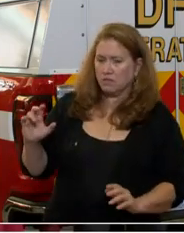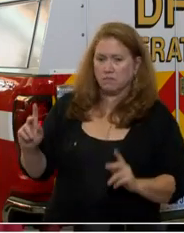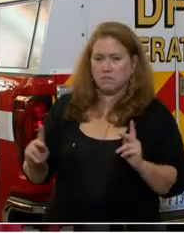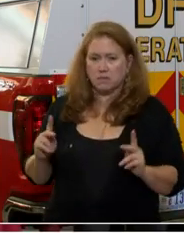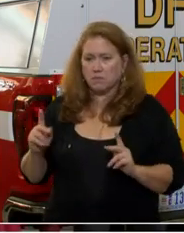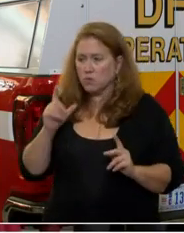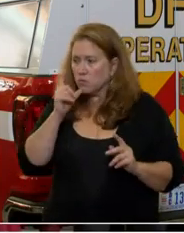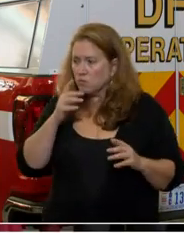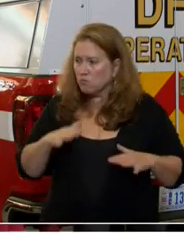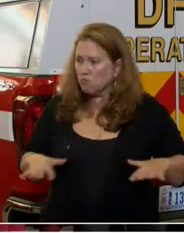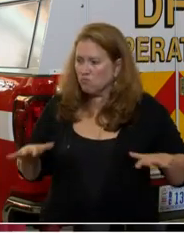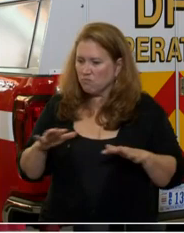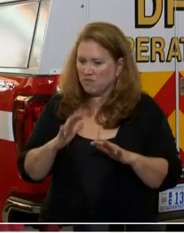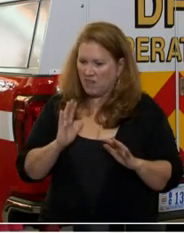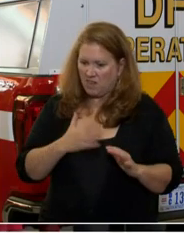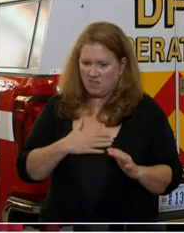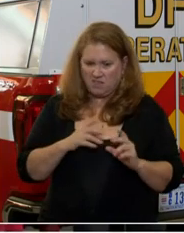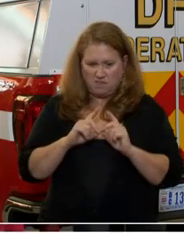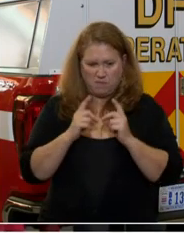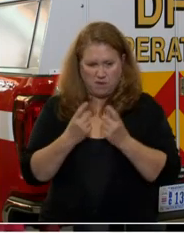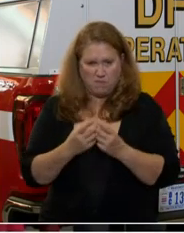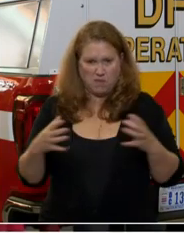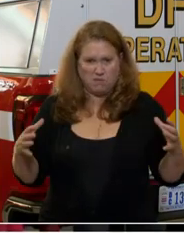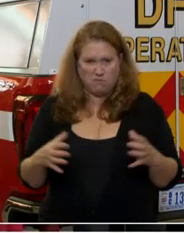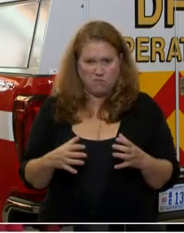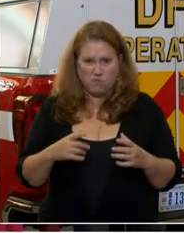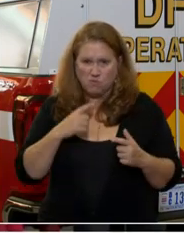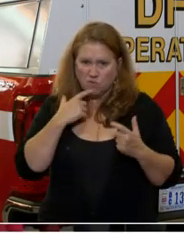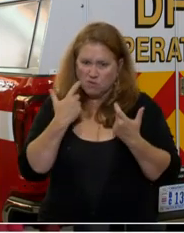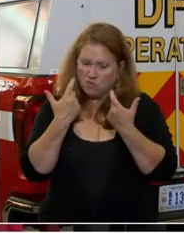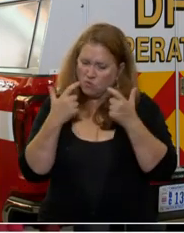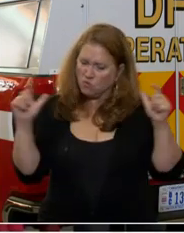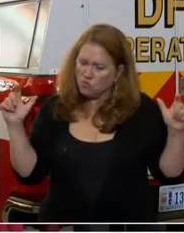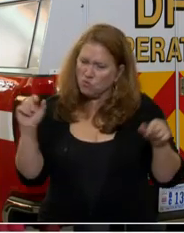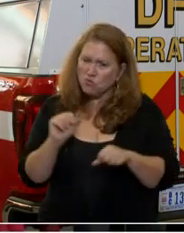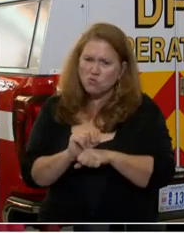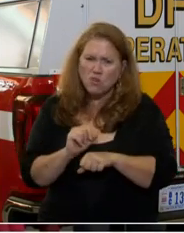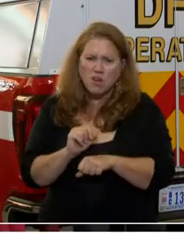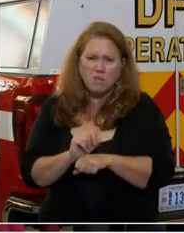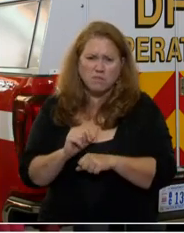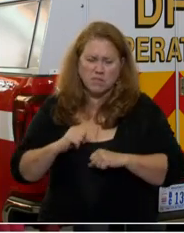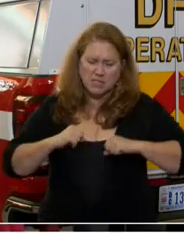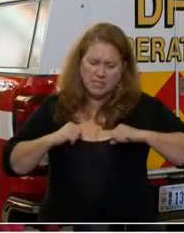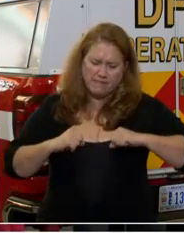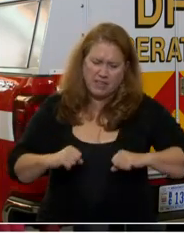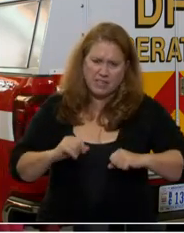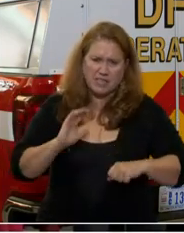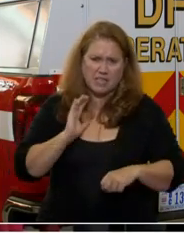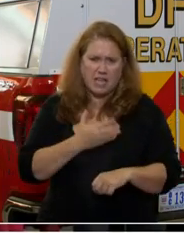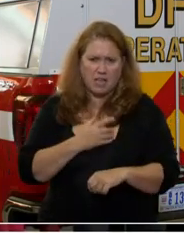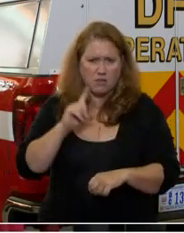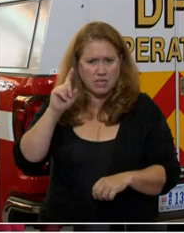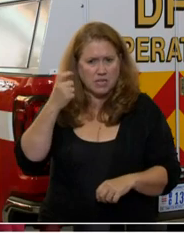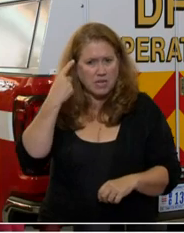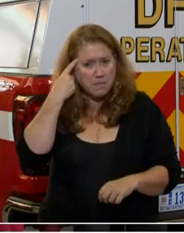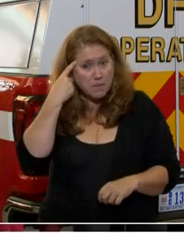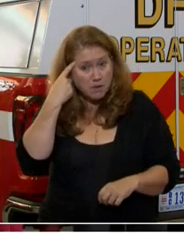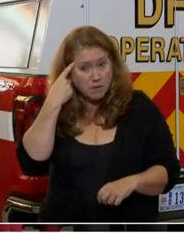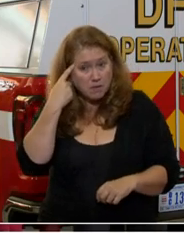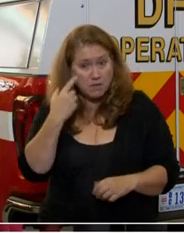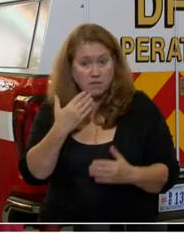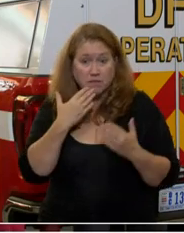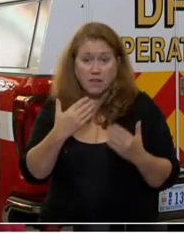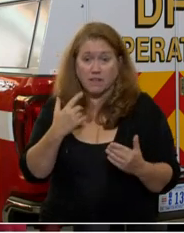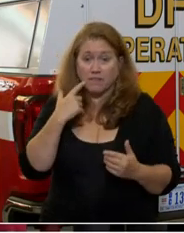ours, which also happens to be our nation's capital. I thank all of you here today for taking the time to join us to show your support, as well as your resolve